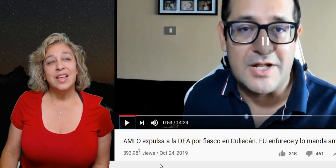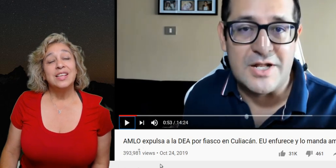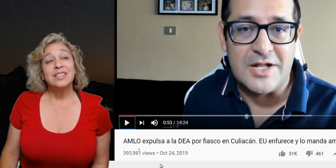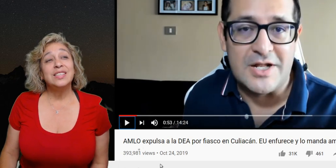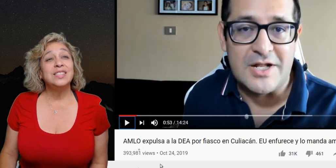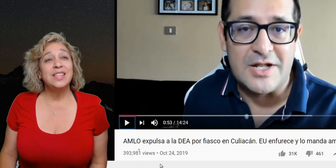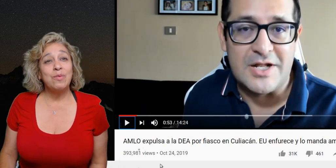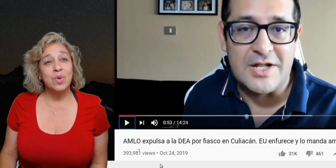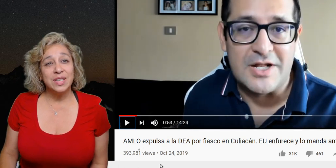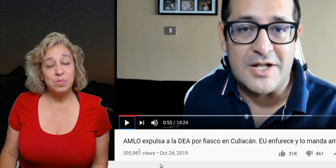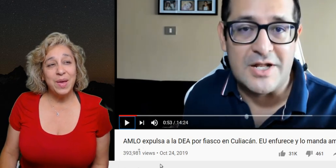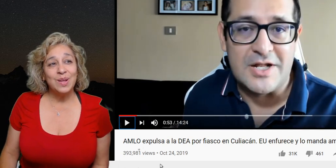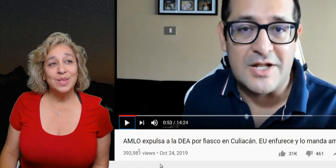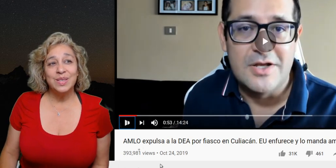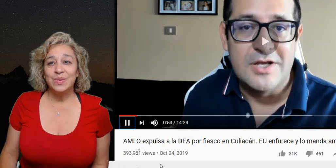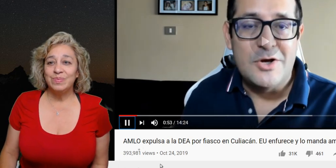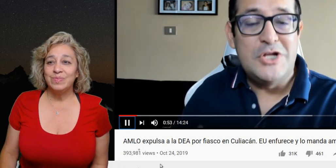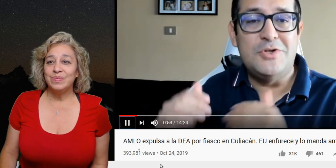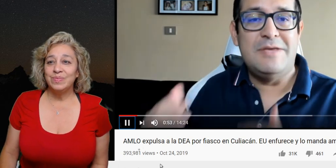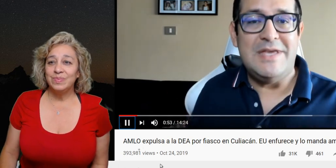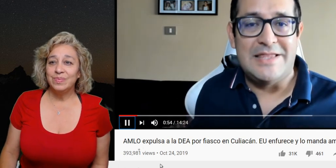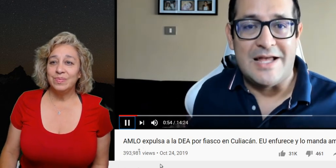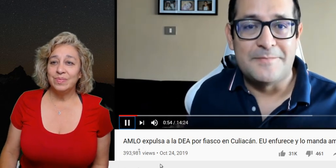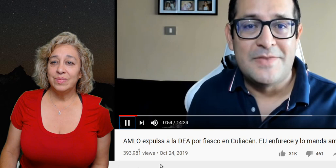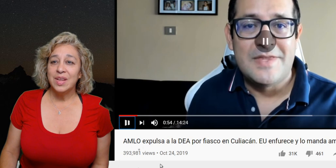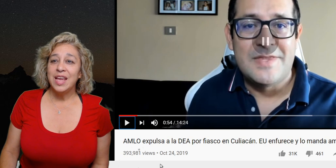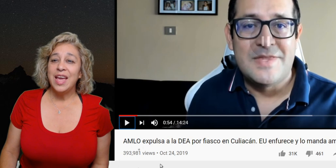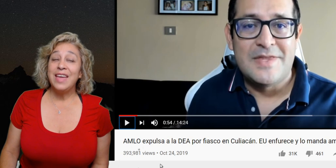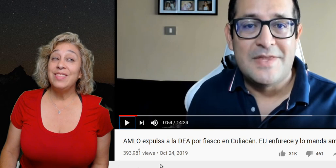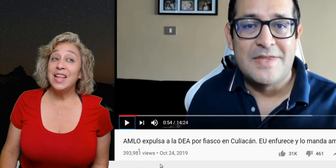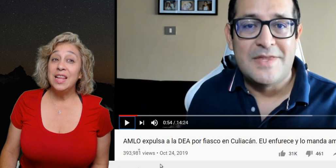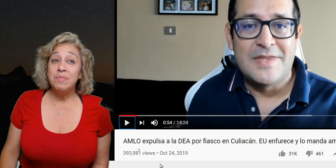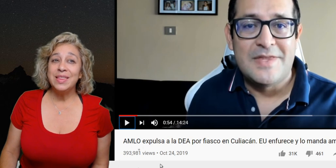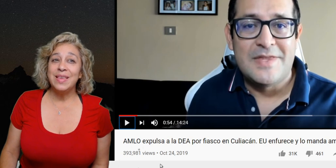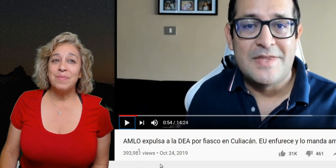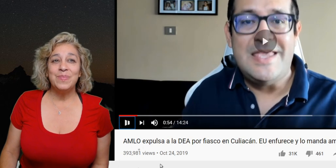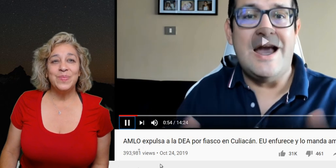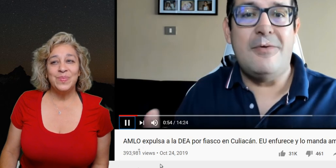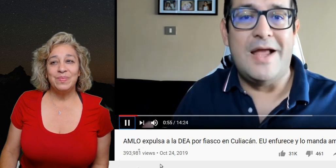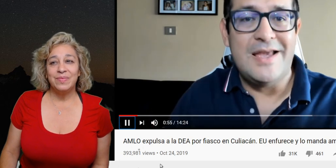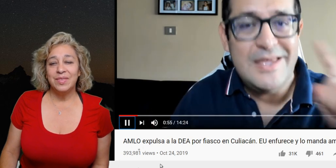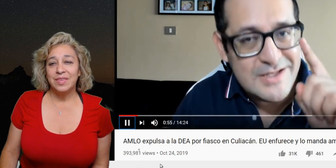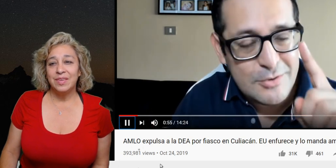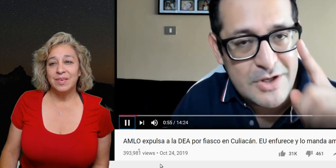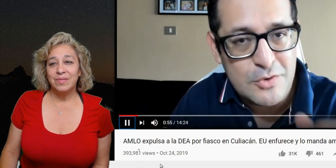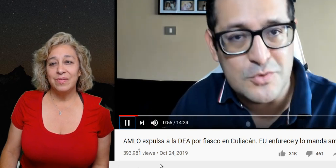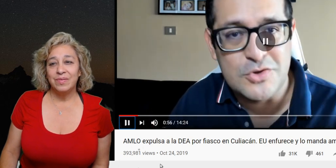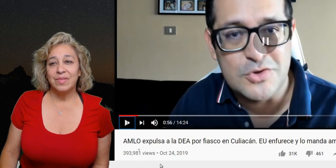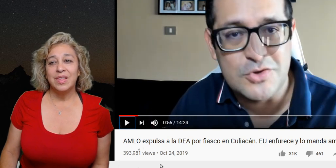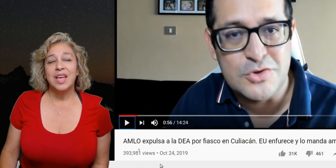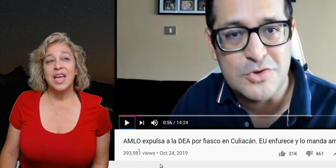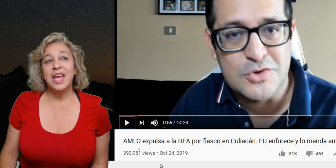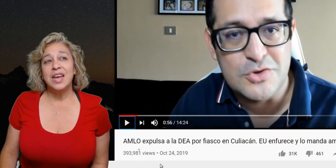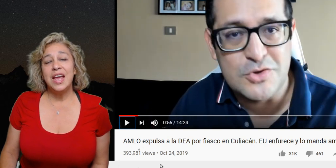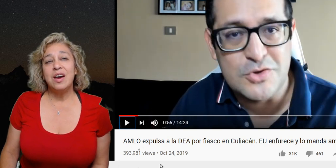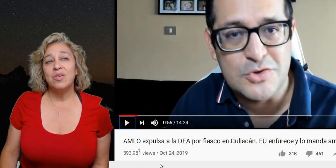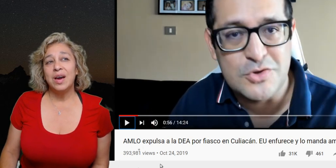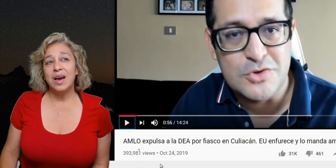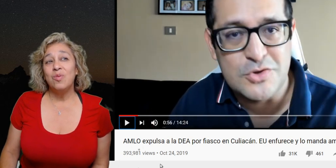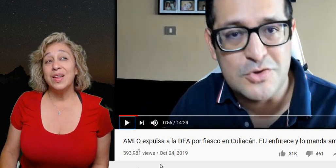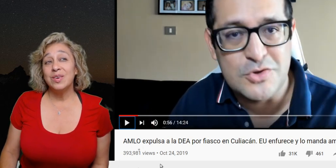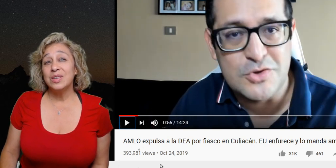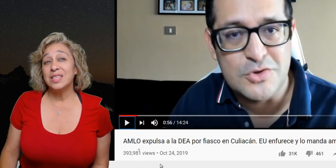expulsan, since they were expelled, y lo limitan, y, and they limit them, y ahora, y dice Obrador mucho, and